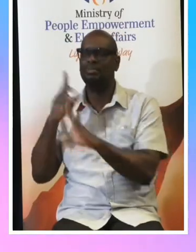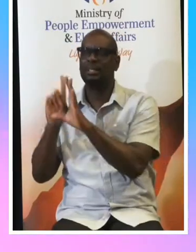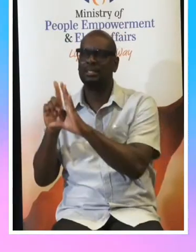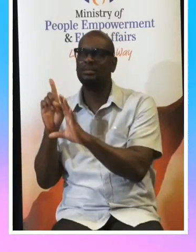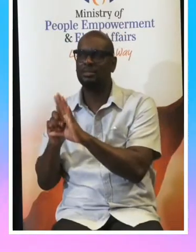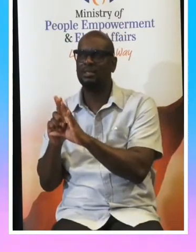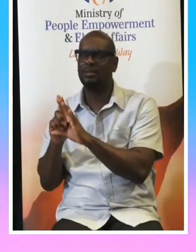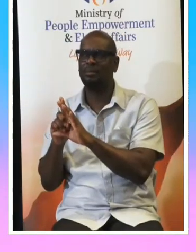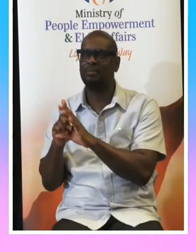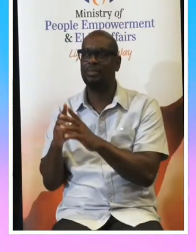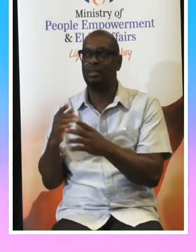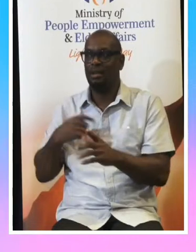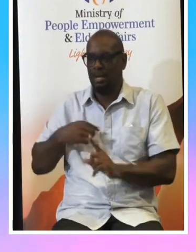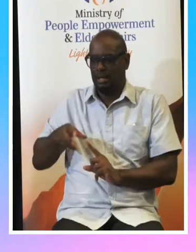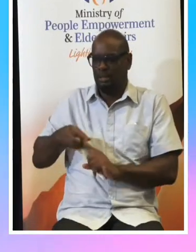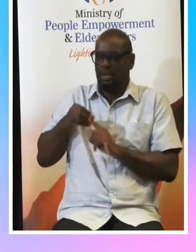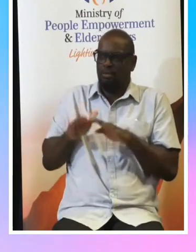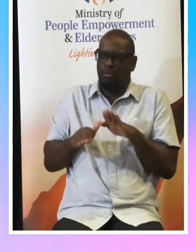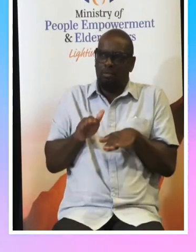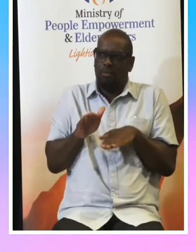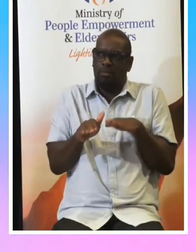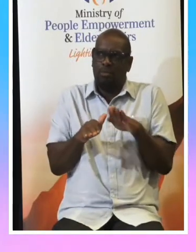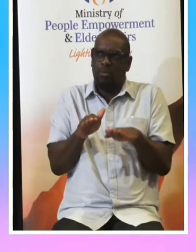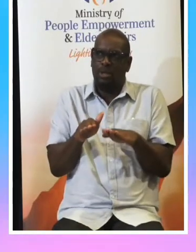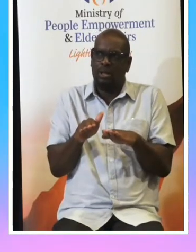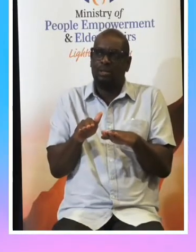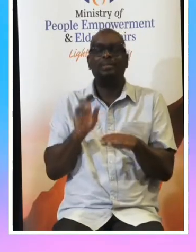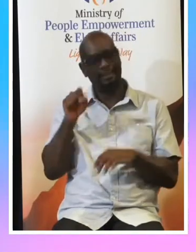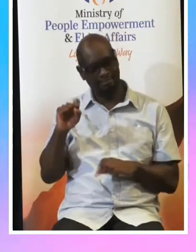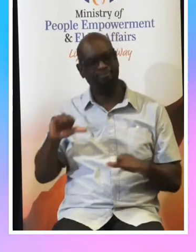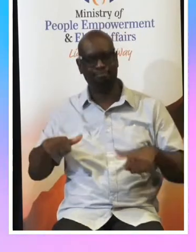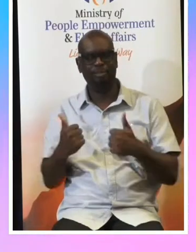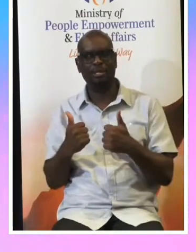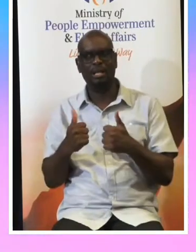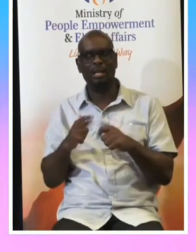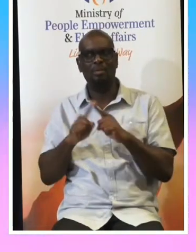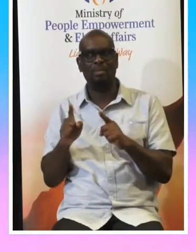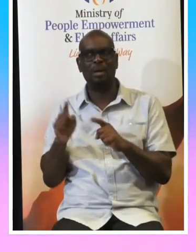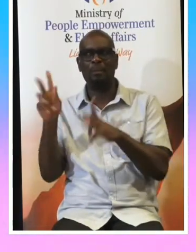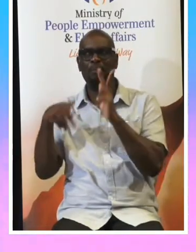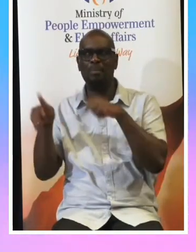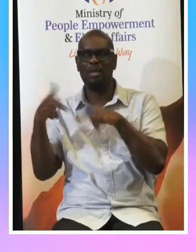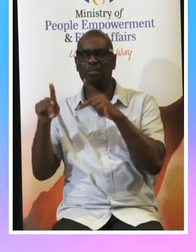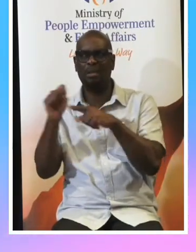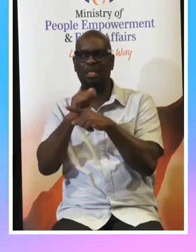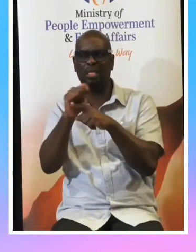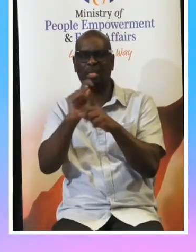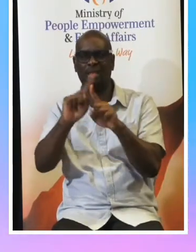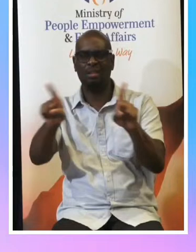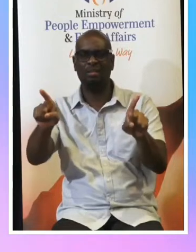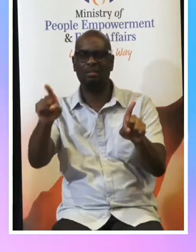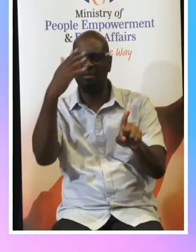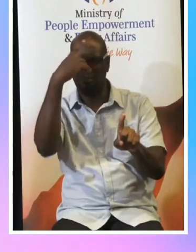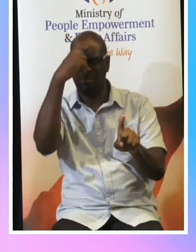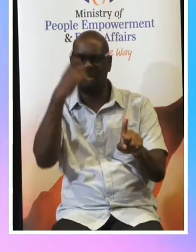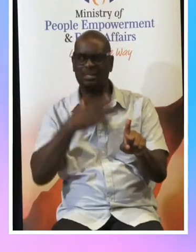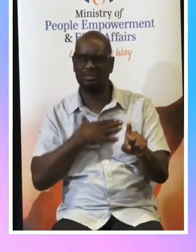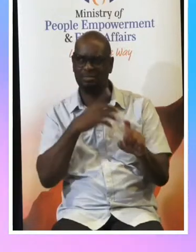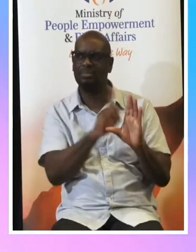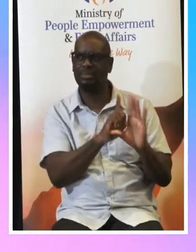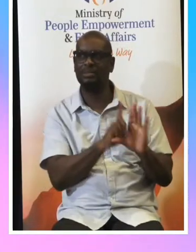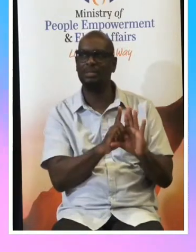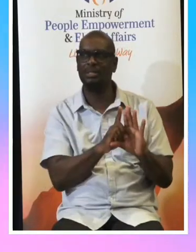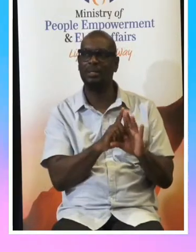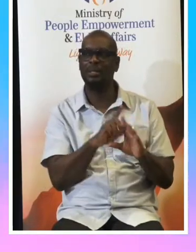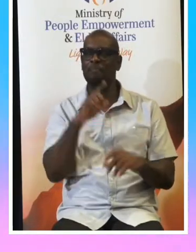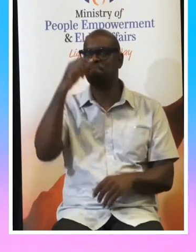challenges, but I was singled out to be treated uniquely because of my disabilities. It was the 1990s,